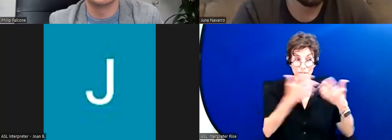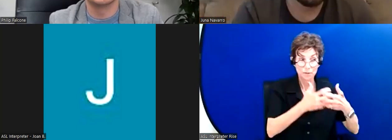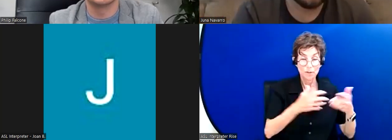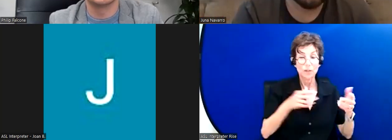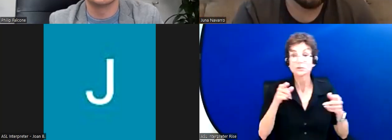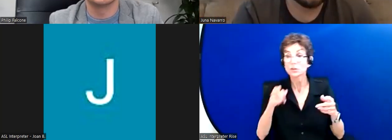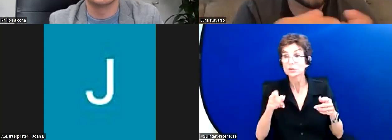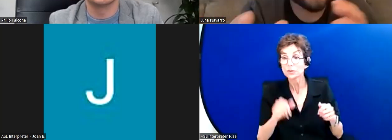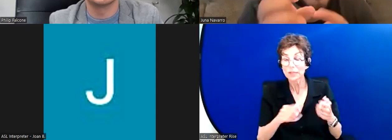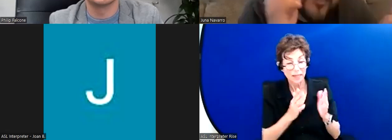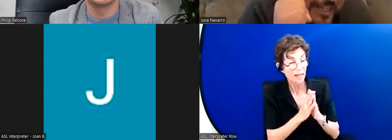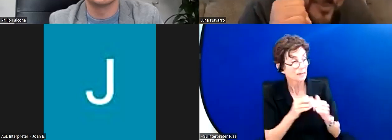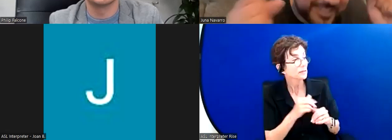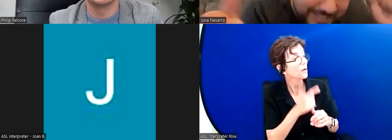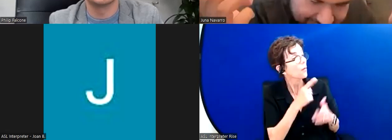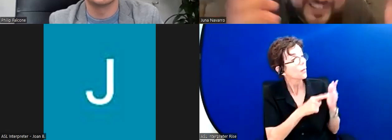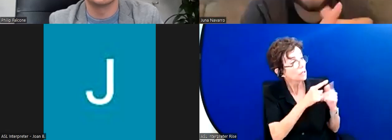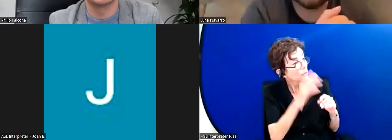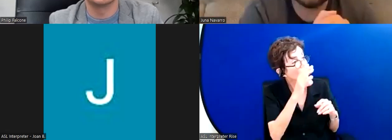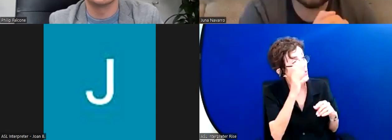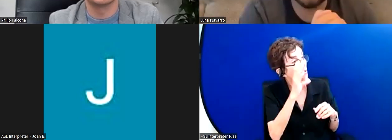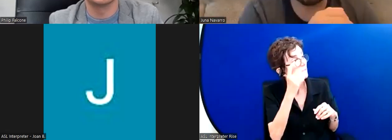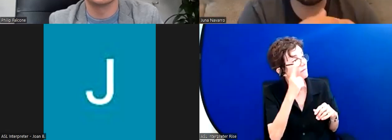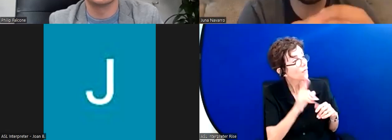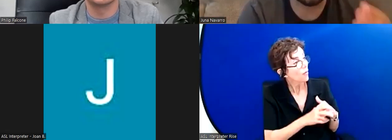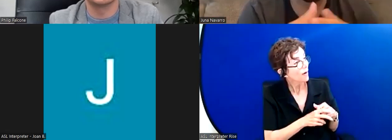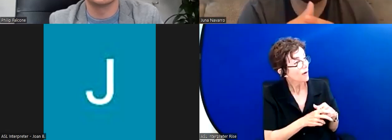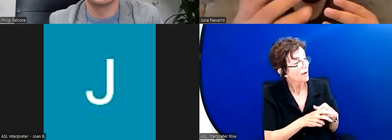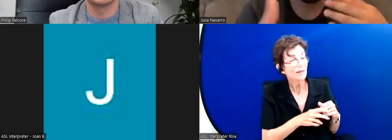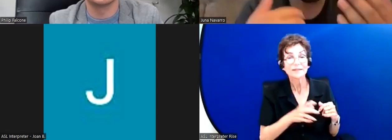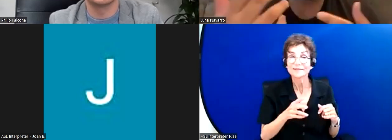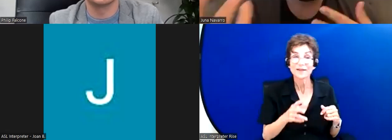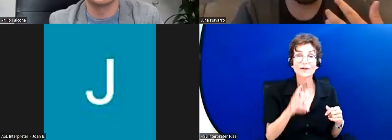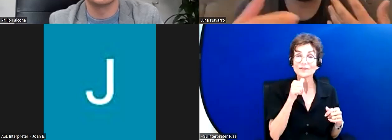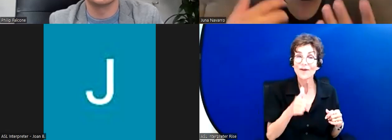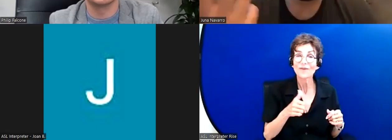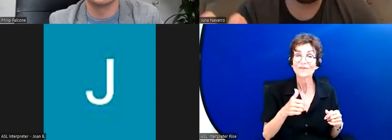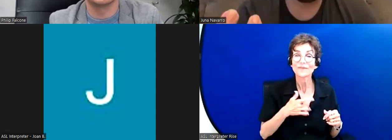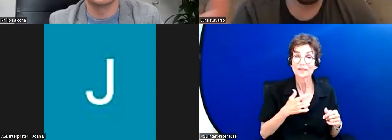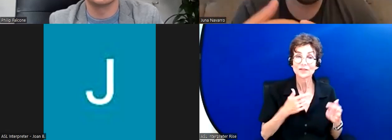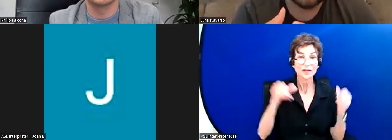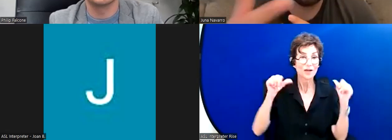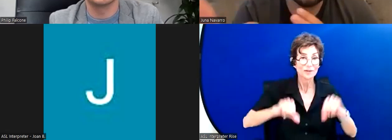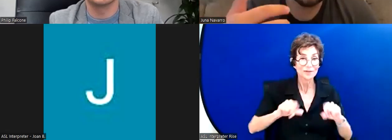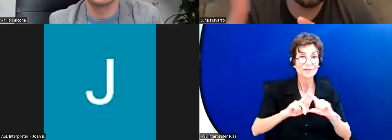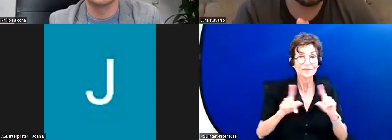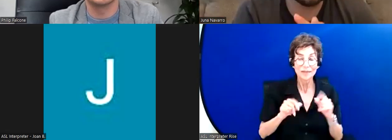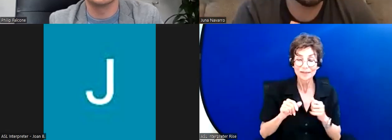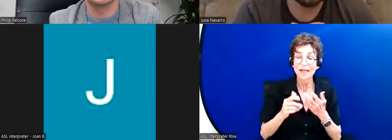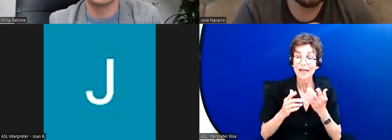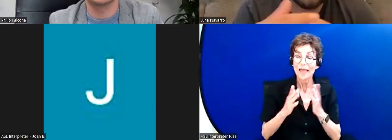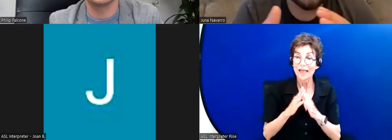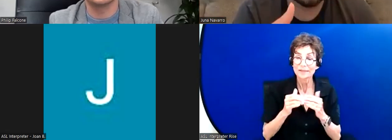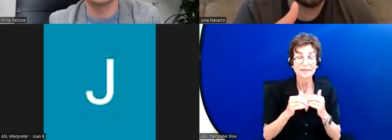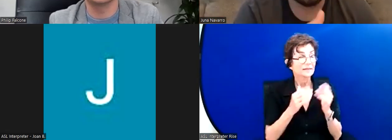for? Instead of like giving up and say, oh my gosh, like I got rejected, just ask them then, what are some guidelines that you are looking for to have in this